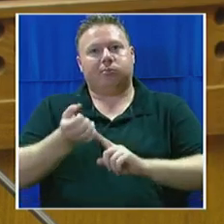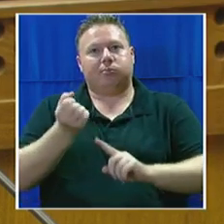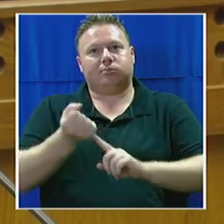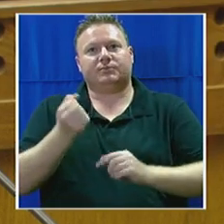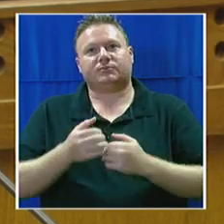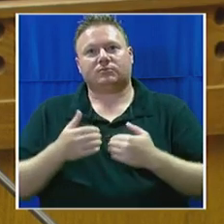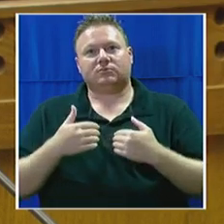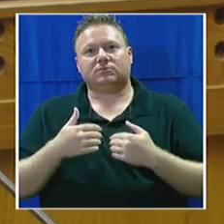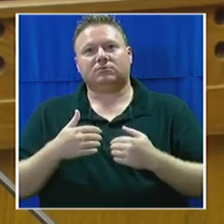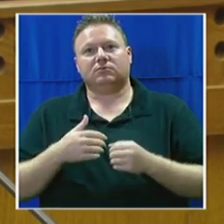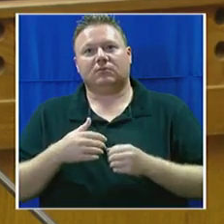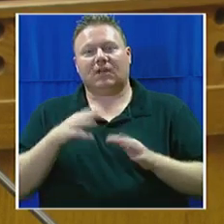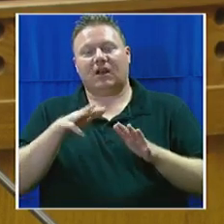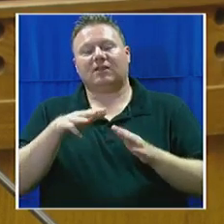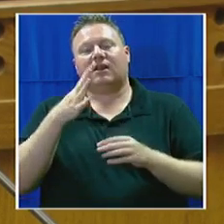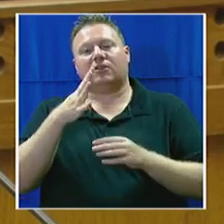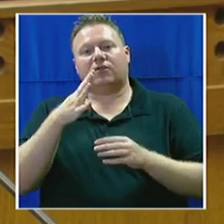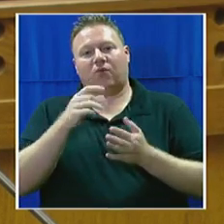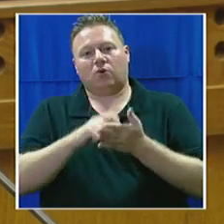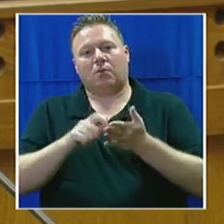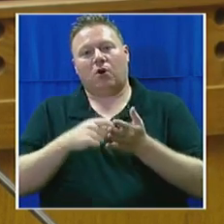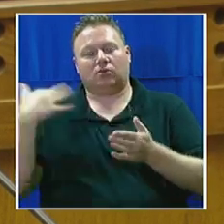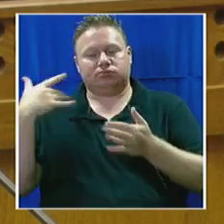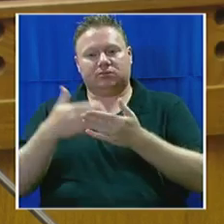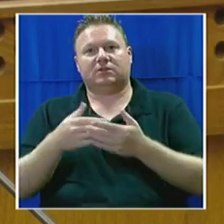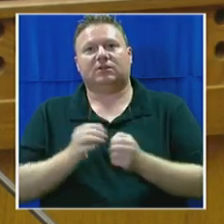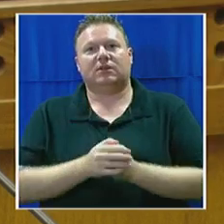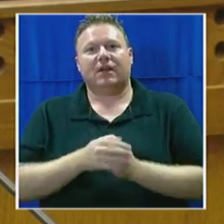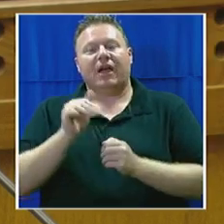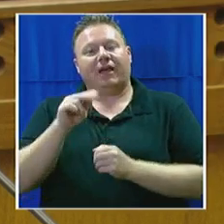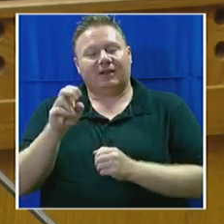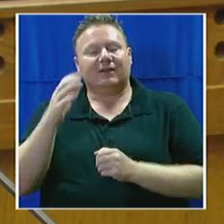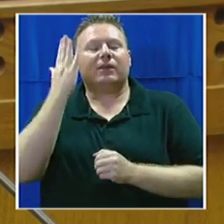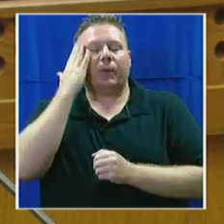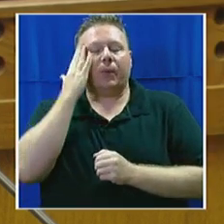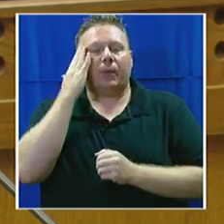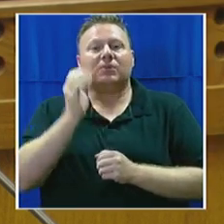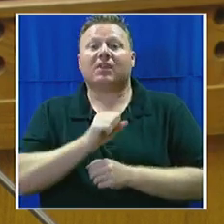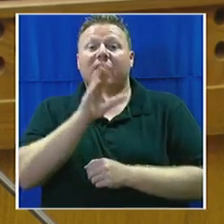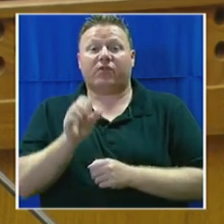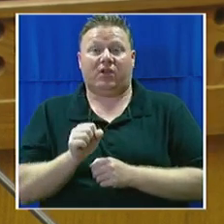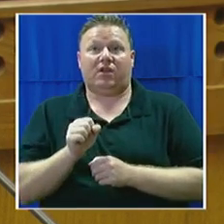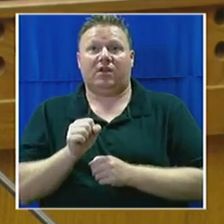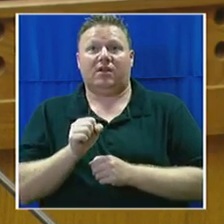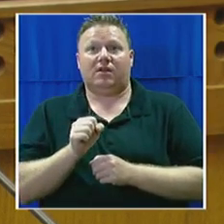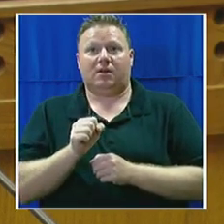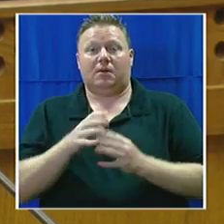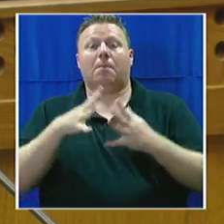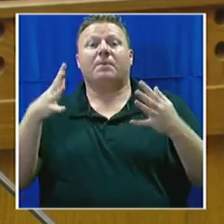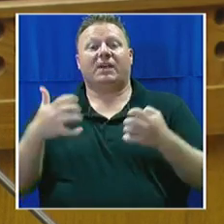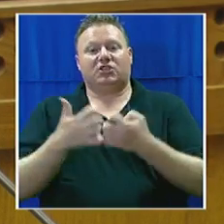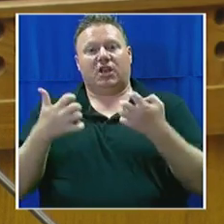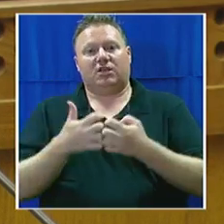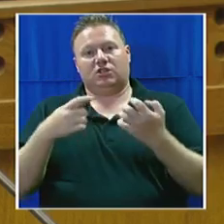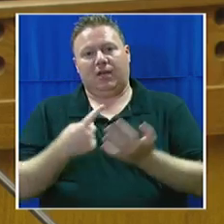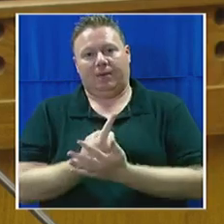inception of democracy in 1994, ANC acknowledged that South Africa still faces immense challenges when it